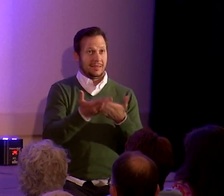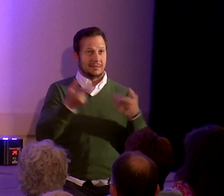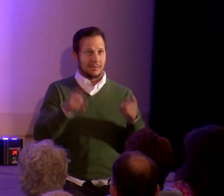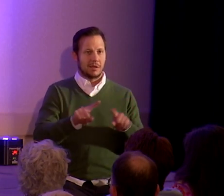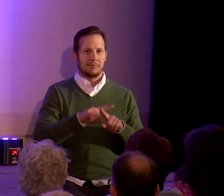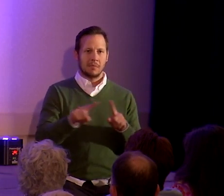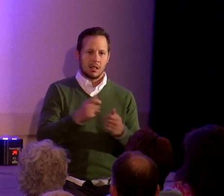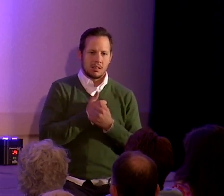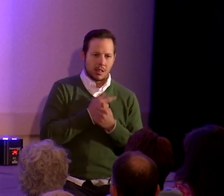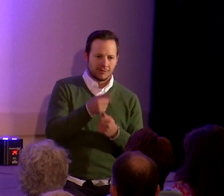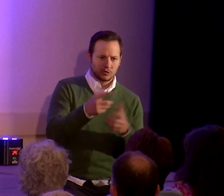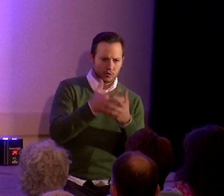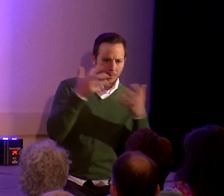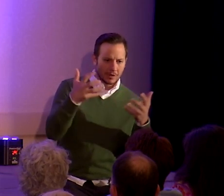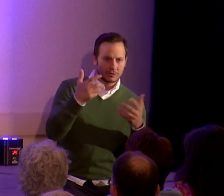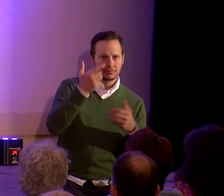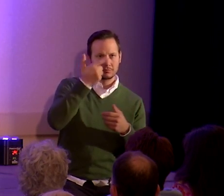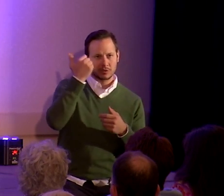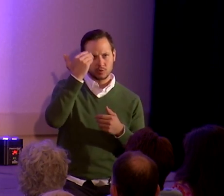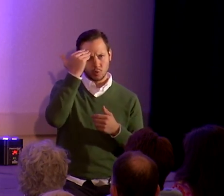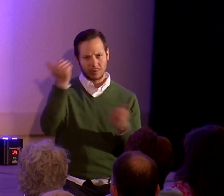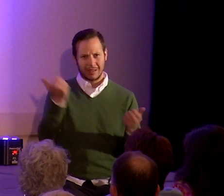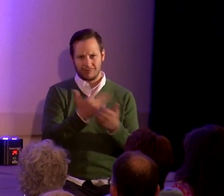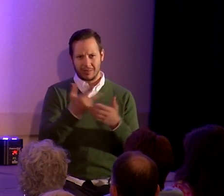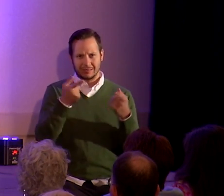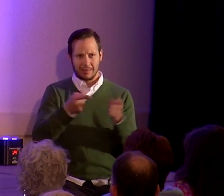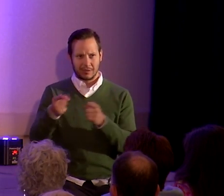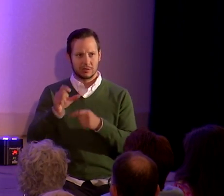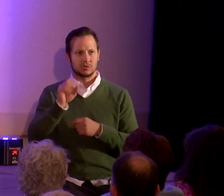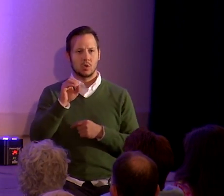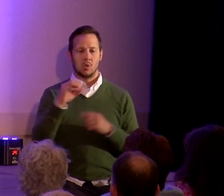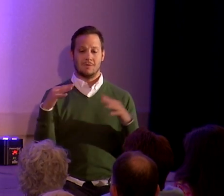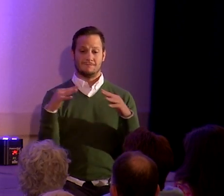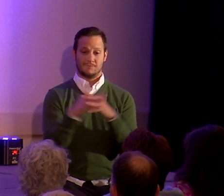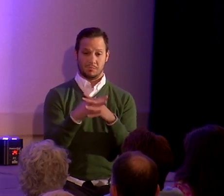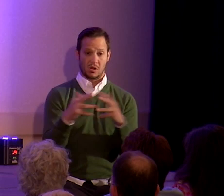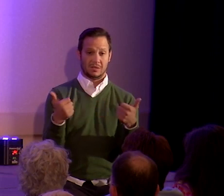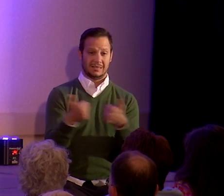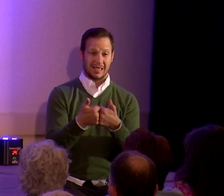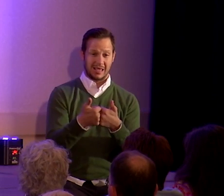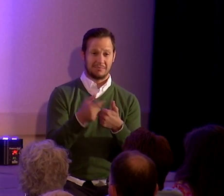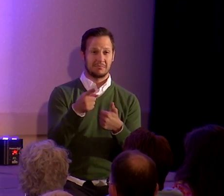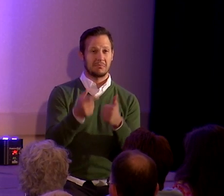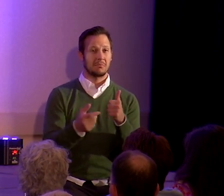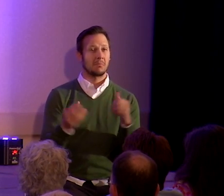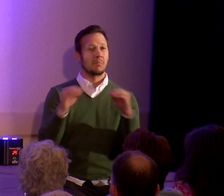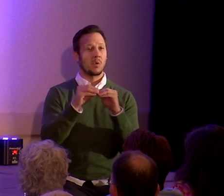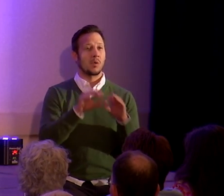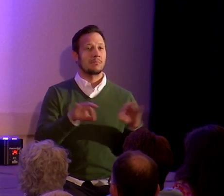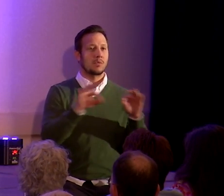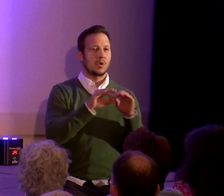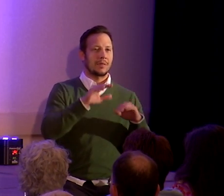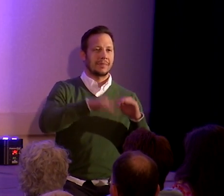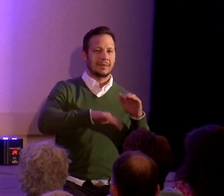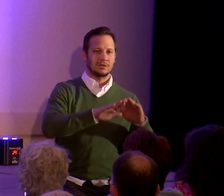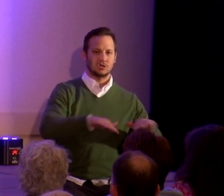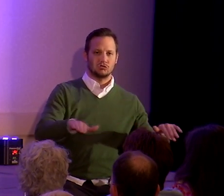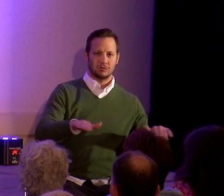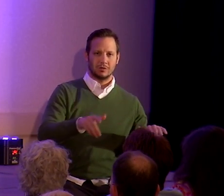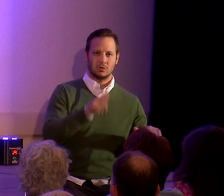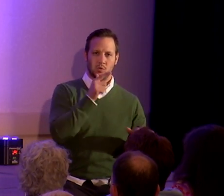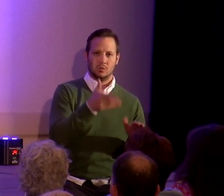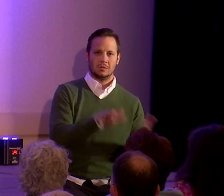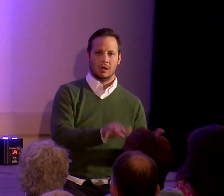at the same time loves you very much because does know everything that's going on. So, the idea that a football game is somehow more important than children dying of